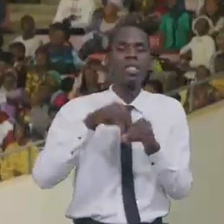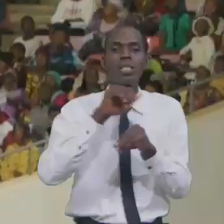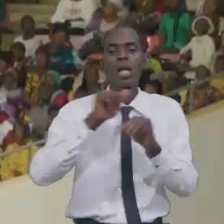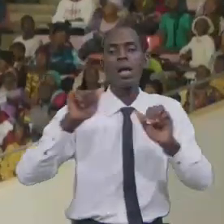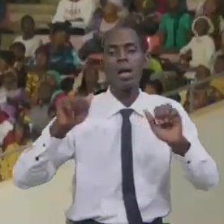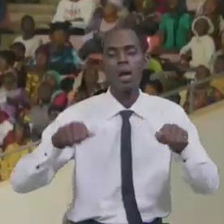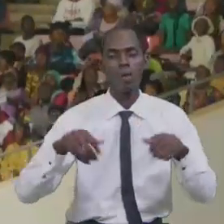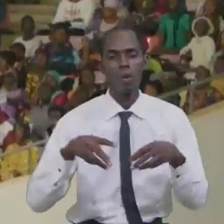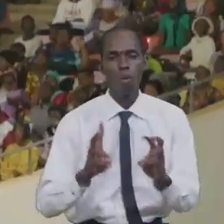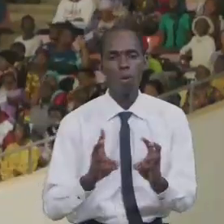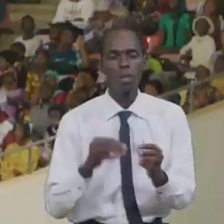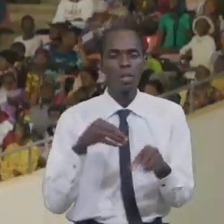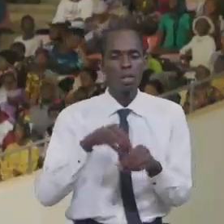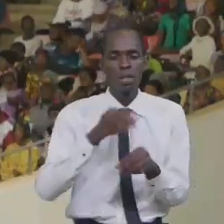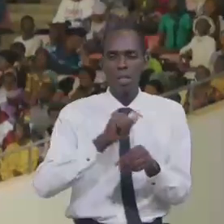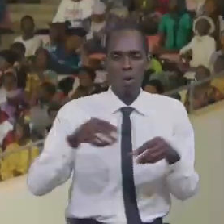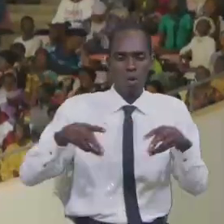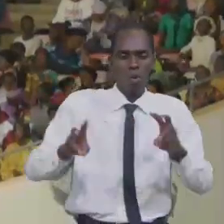is quantitative,